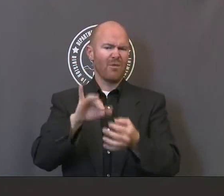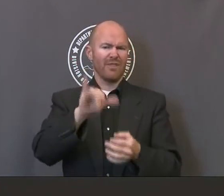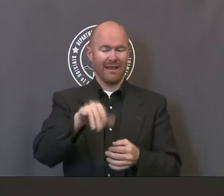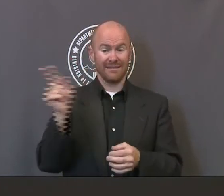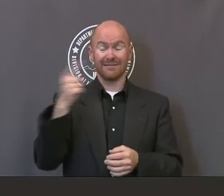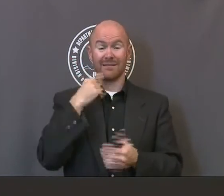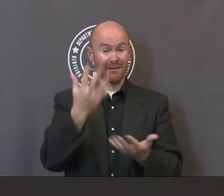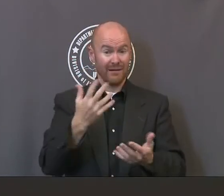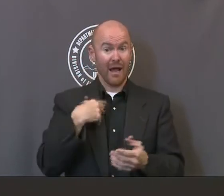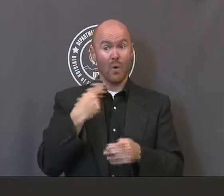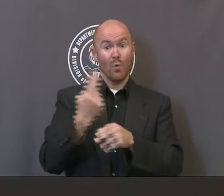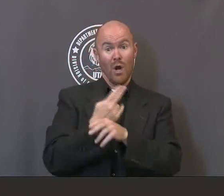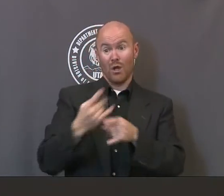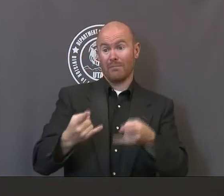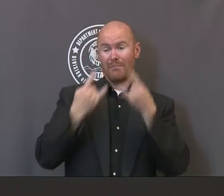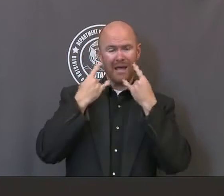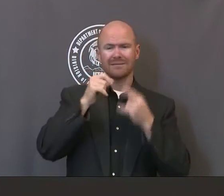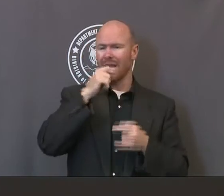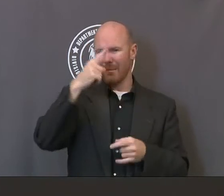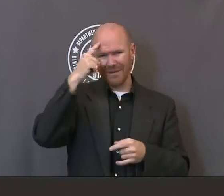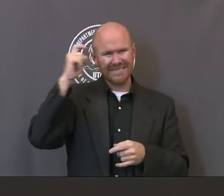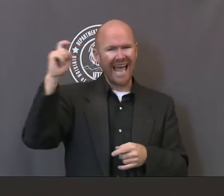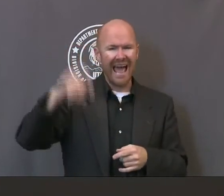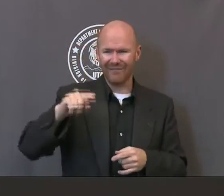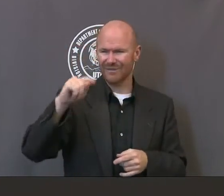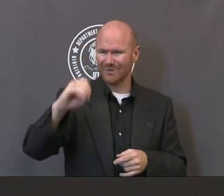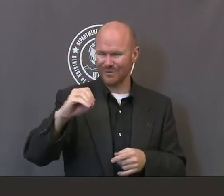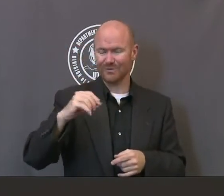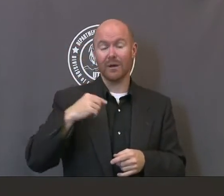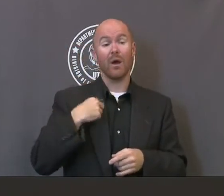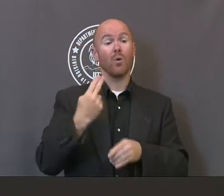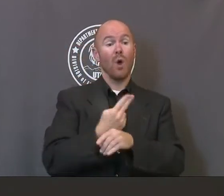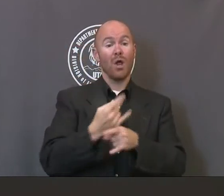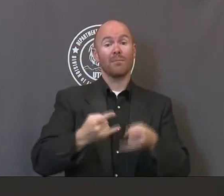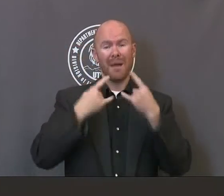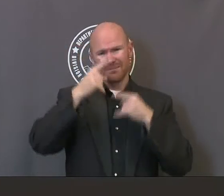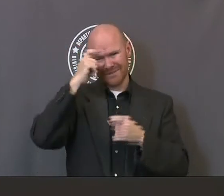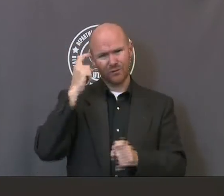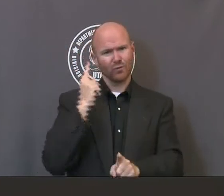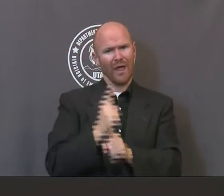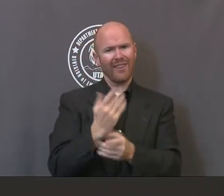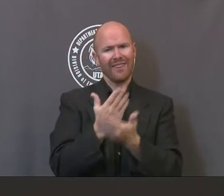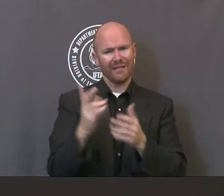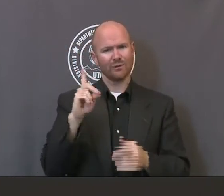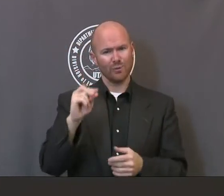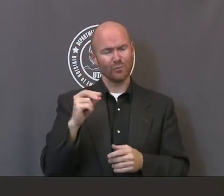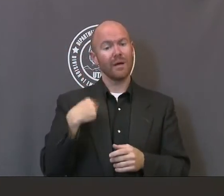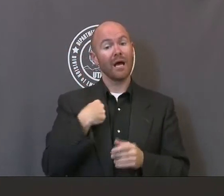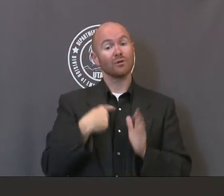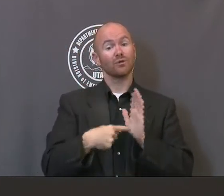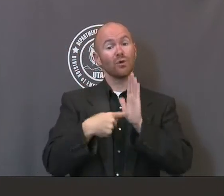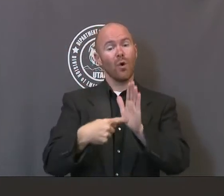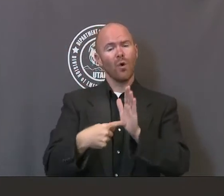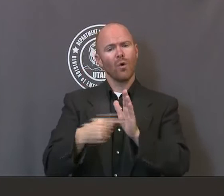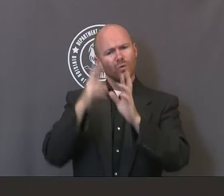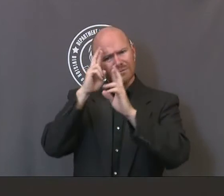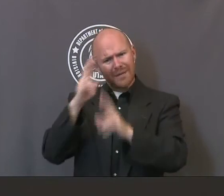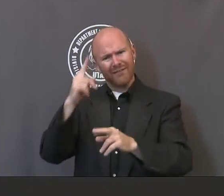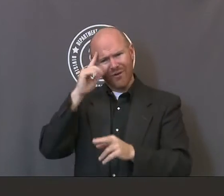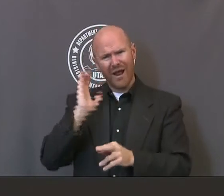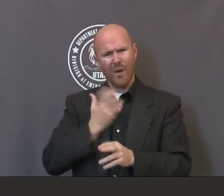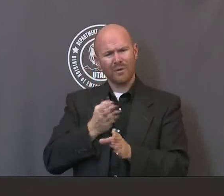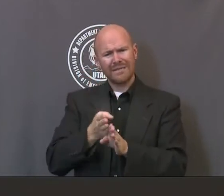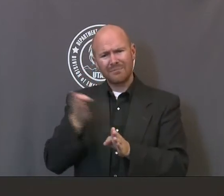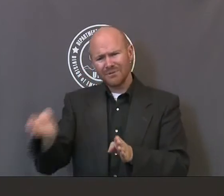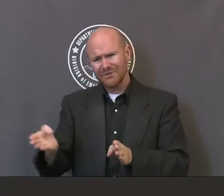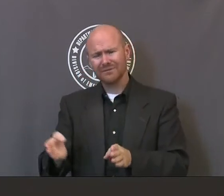wear the mask not because we have to. We should wear the mask because it's the right thing to do, and we're showing respect for our neighbors and our fellow man by making